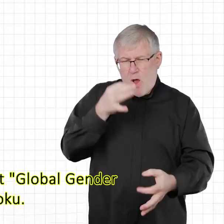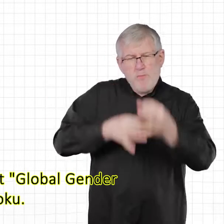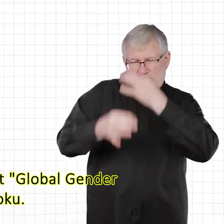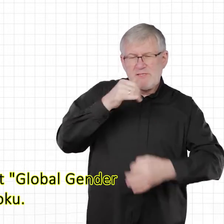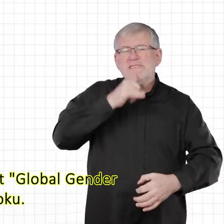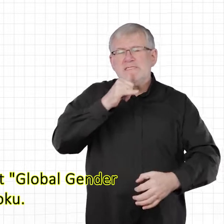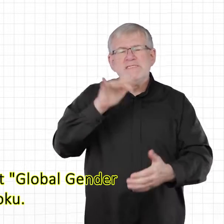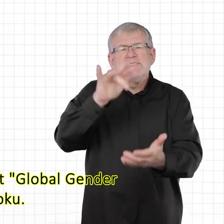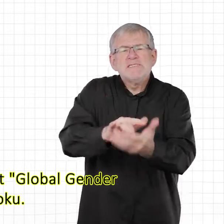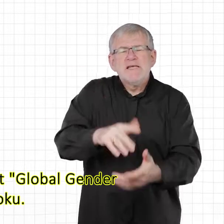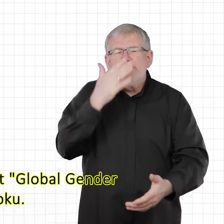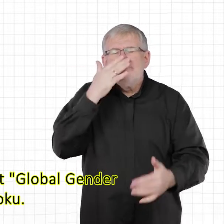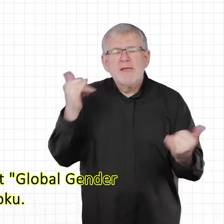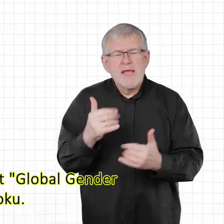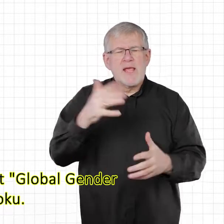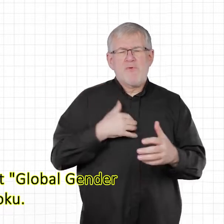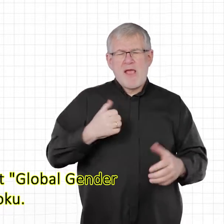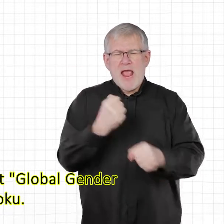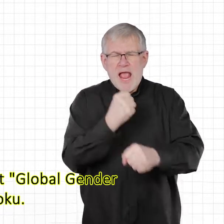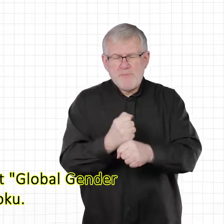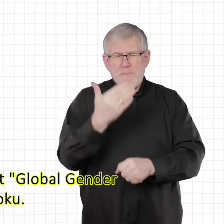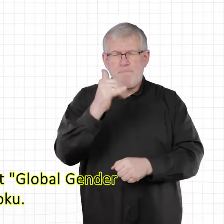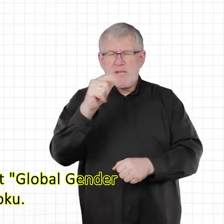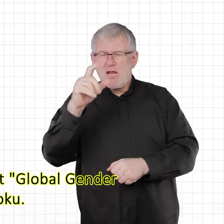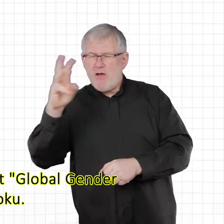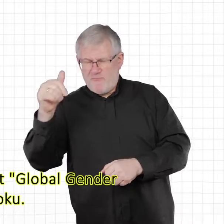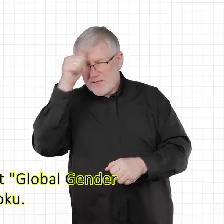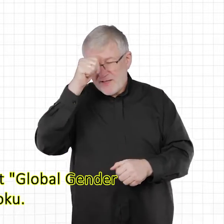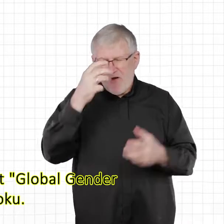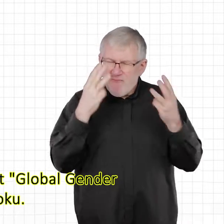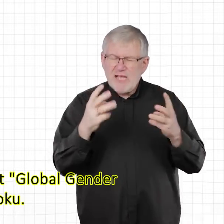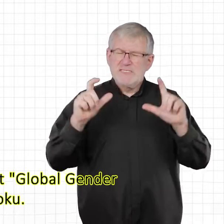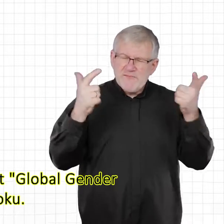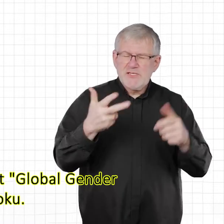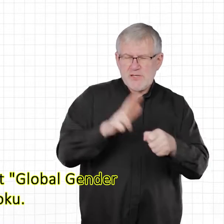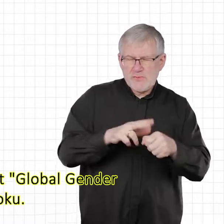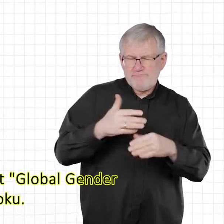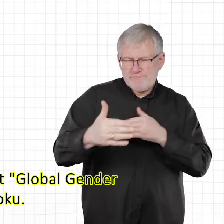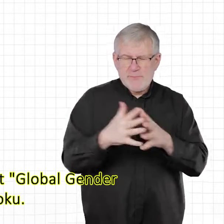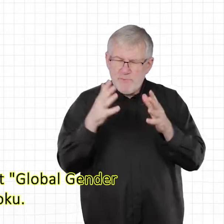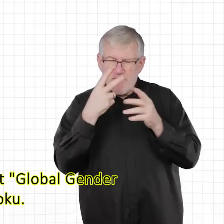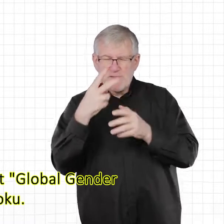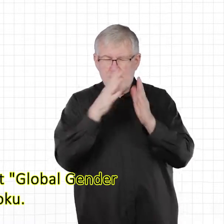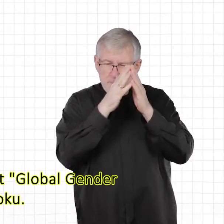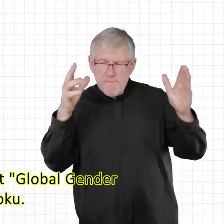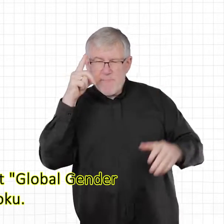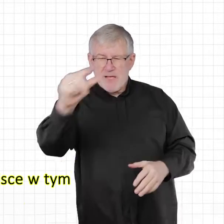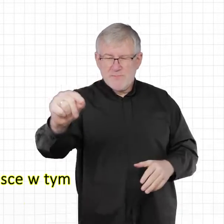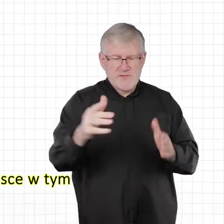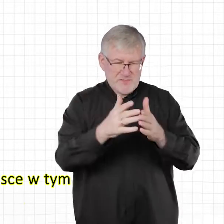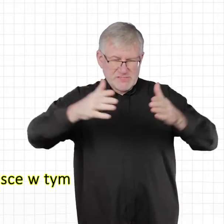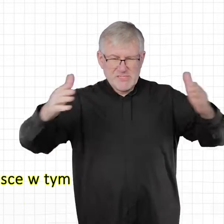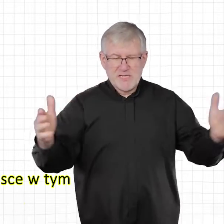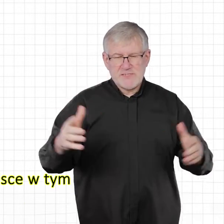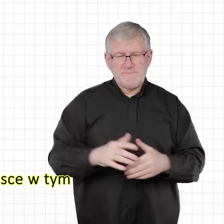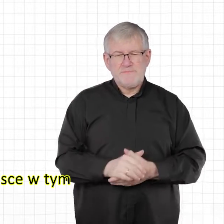its global gender gap index every year, where they measure the extent of gender-based gaps.